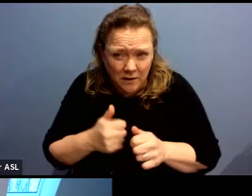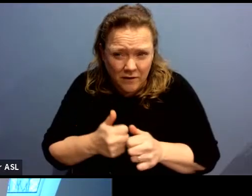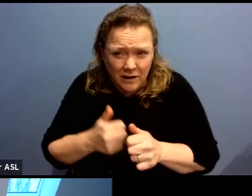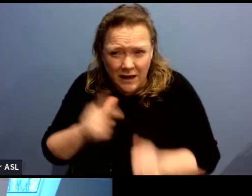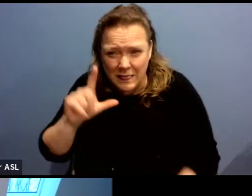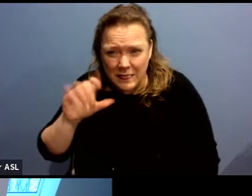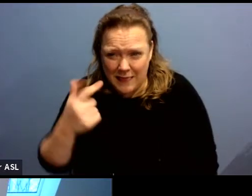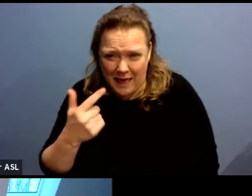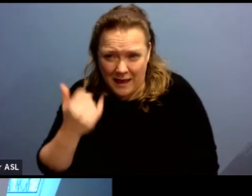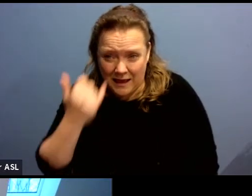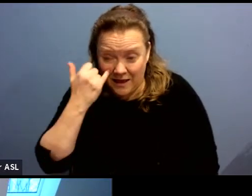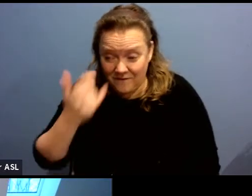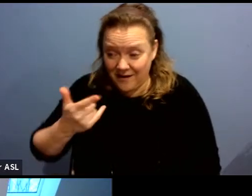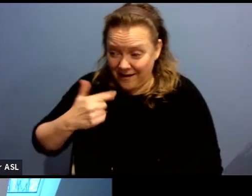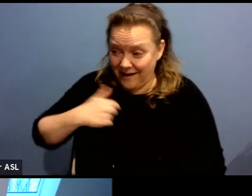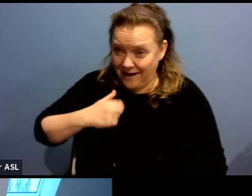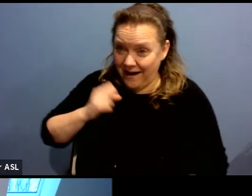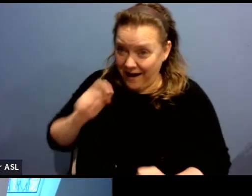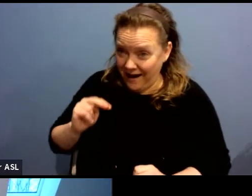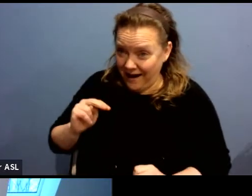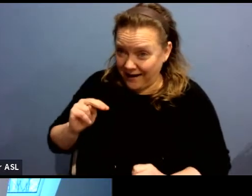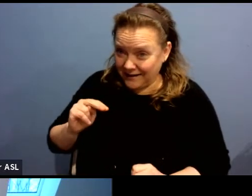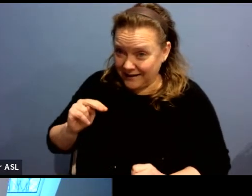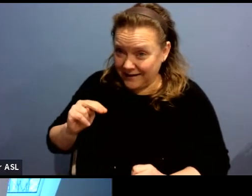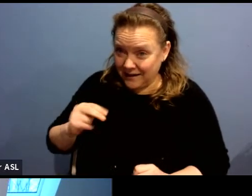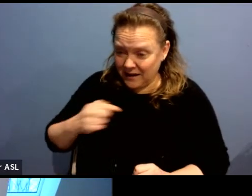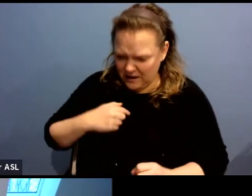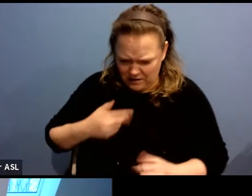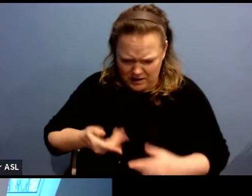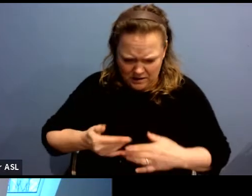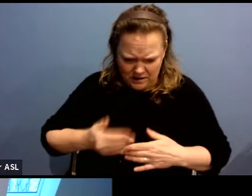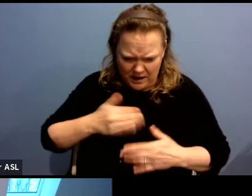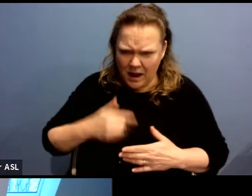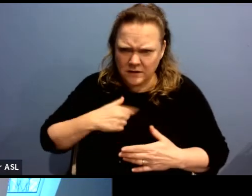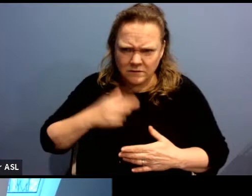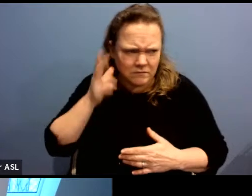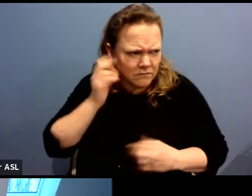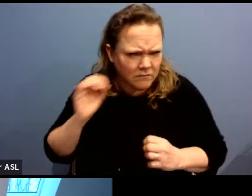between speakers. So I just wanted to acknowledge that.